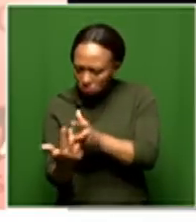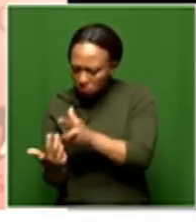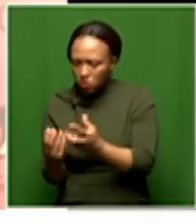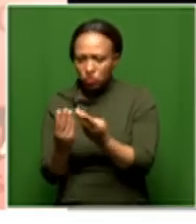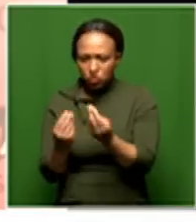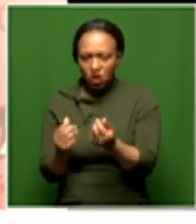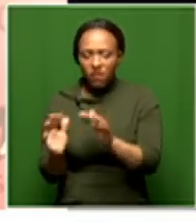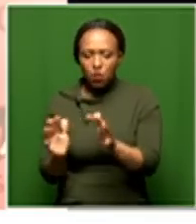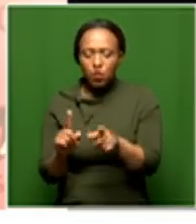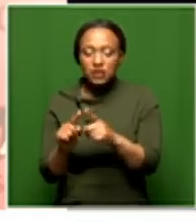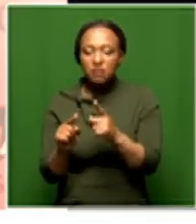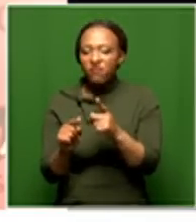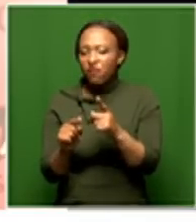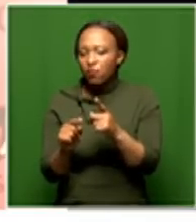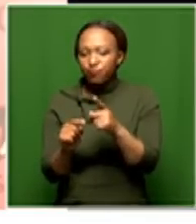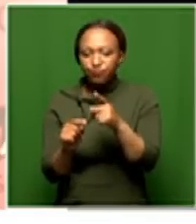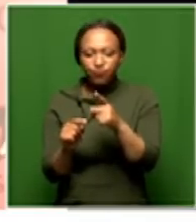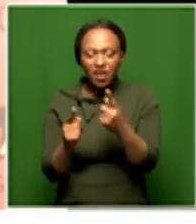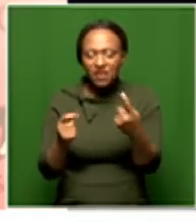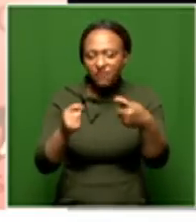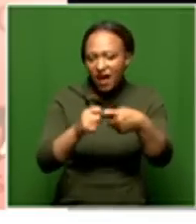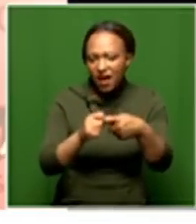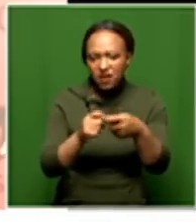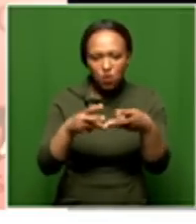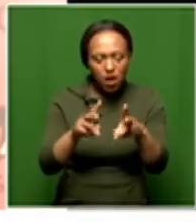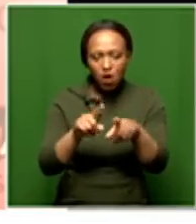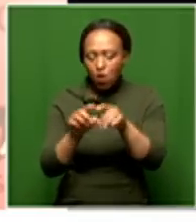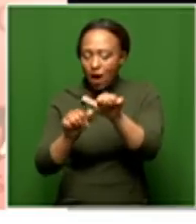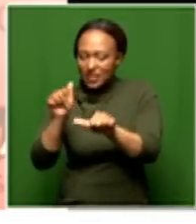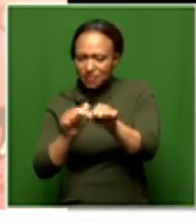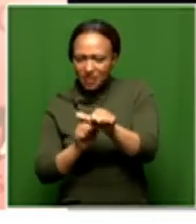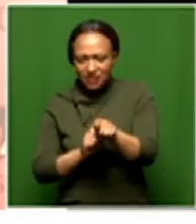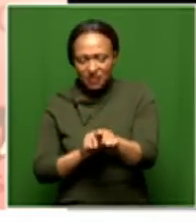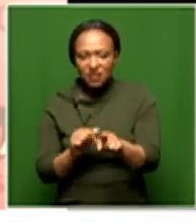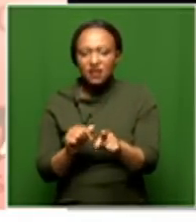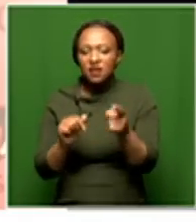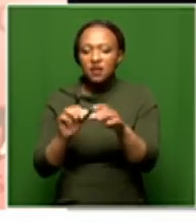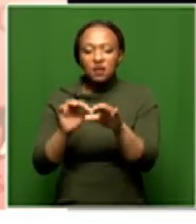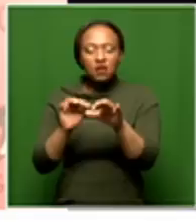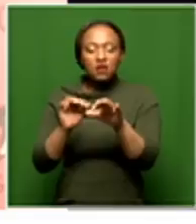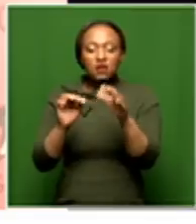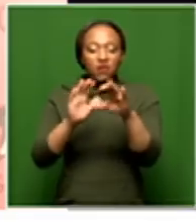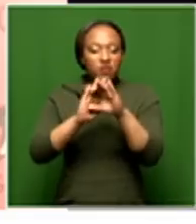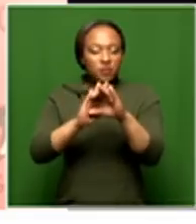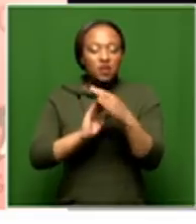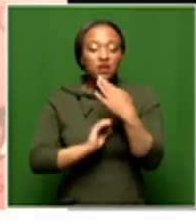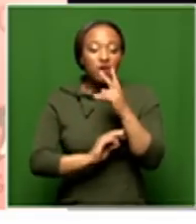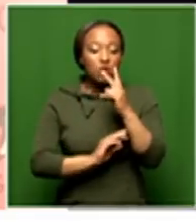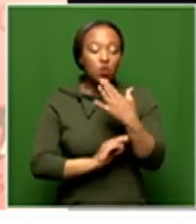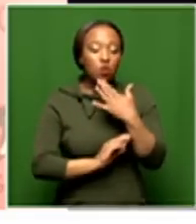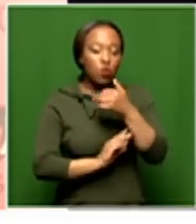either in funding models or in assessment. Because, for instance, if you look at Minister